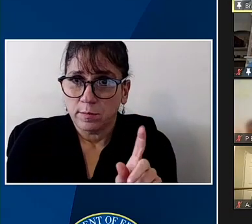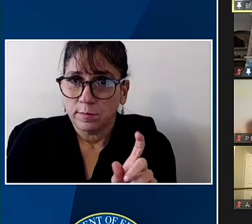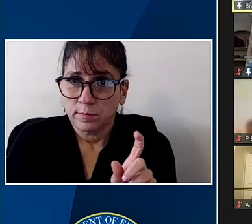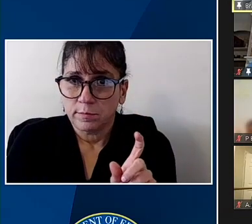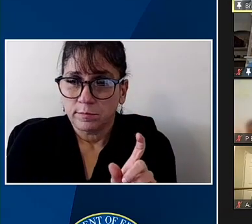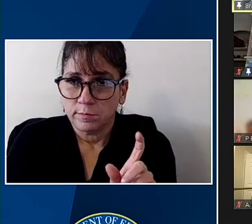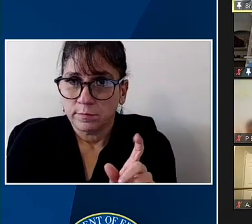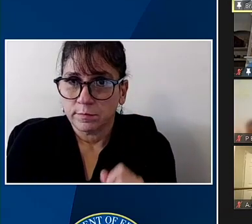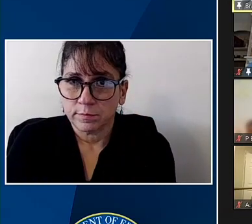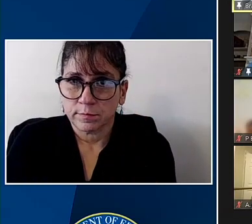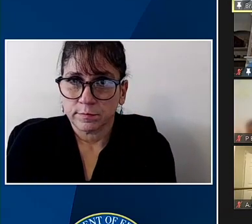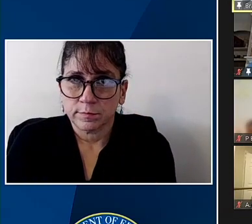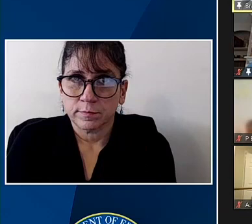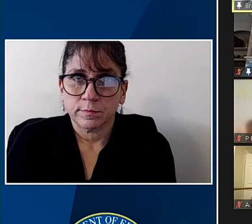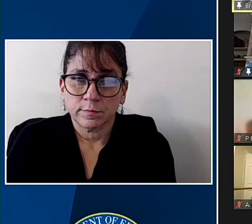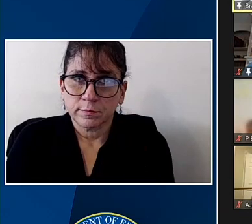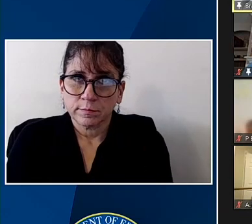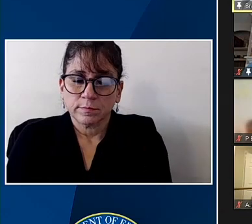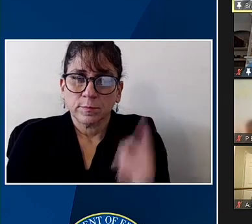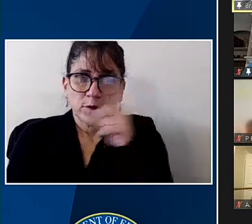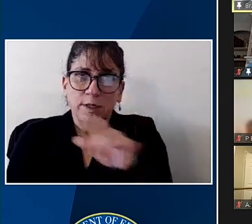So she's connecting to audio.